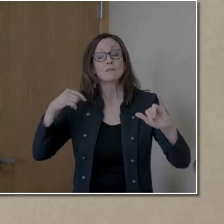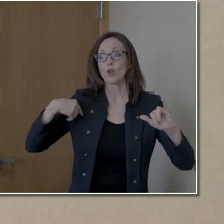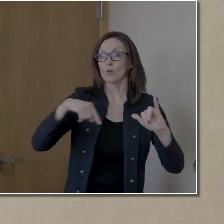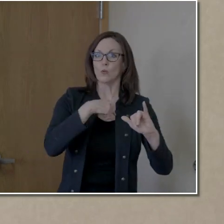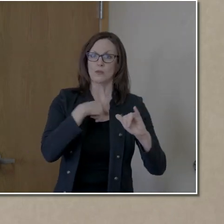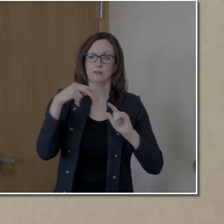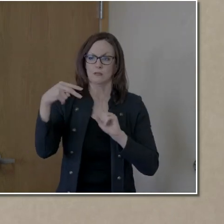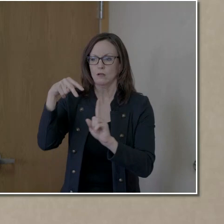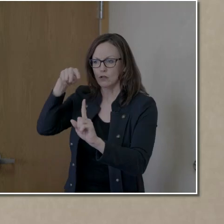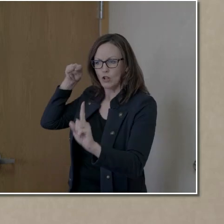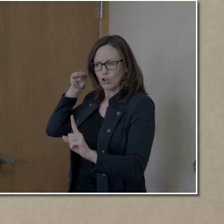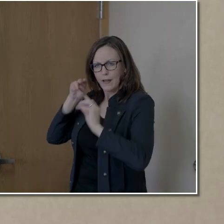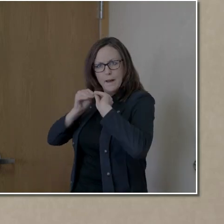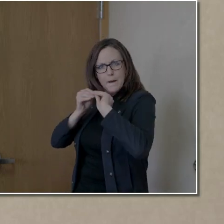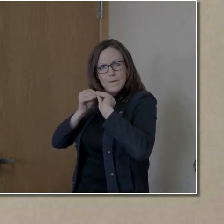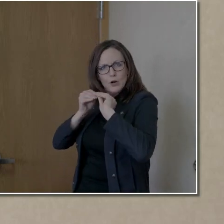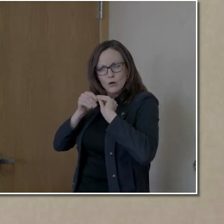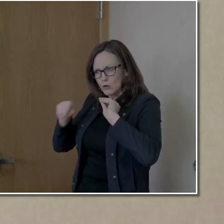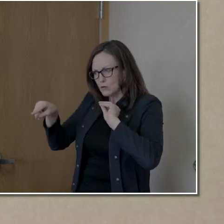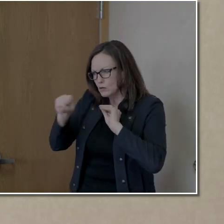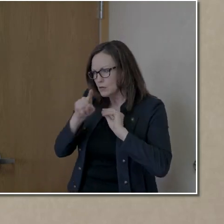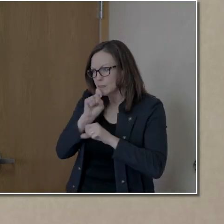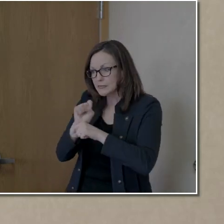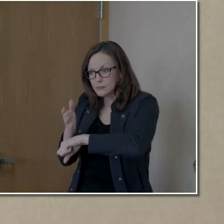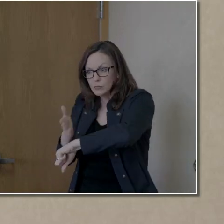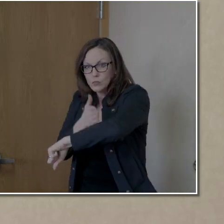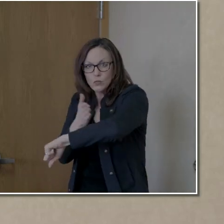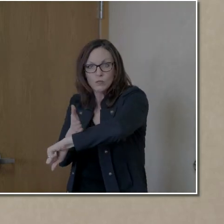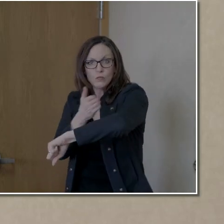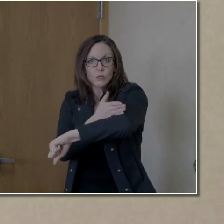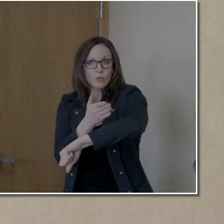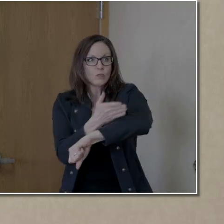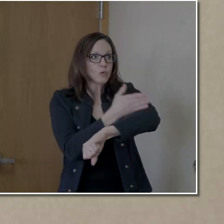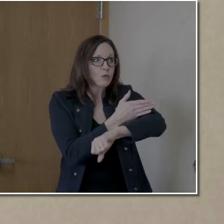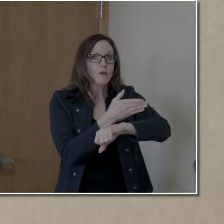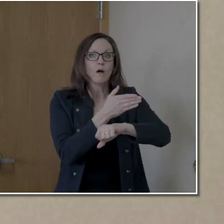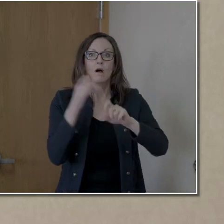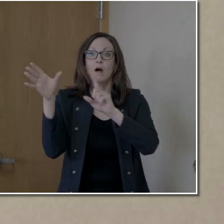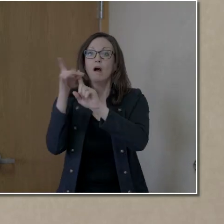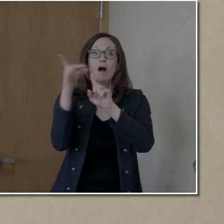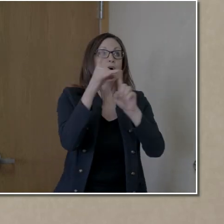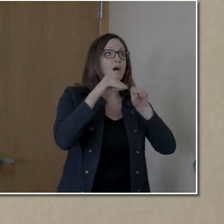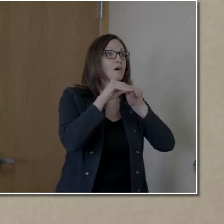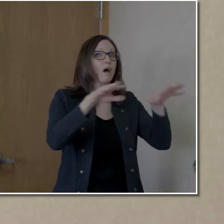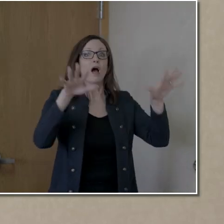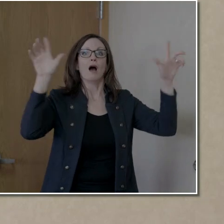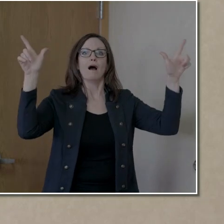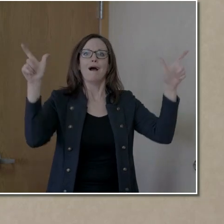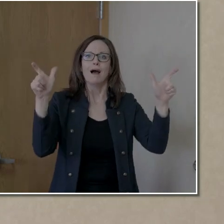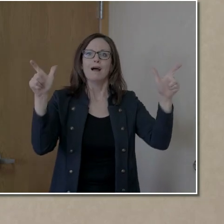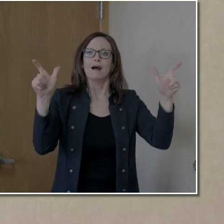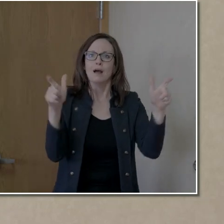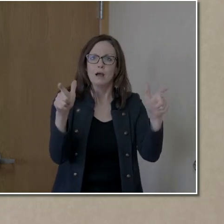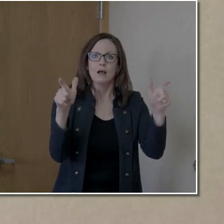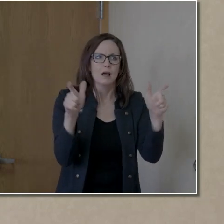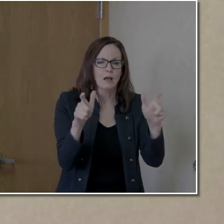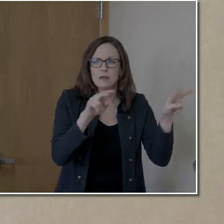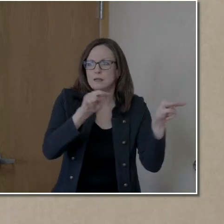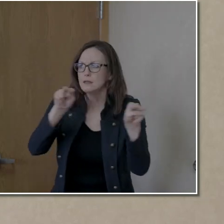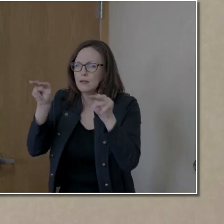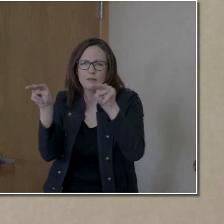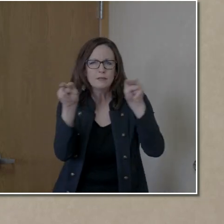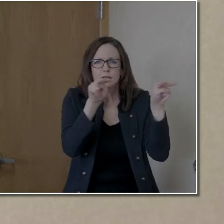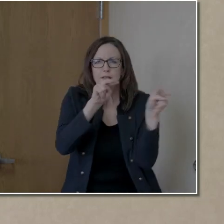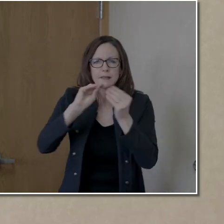to move Wisconsin towards a new normal. This work is all interconnected. Tests don't make a difference unless we